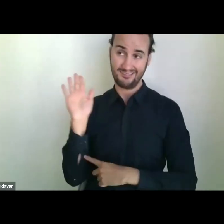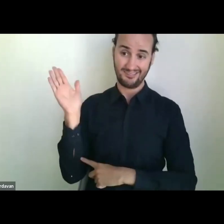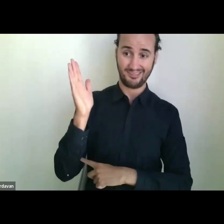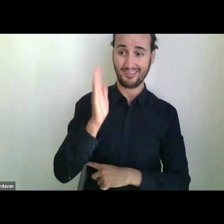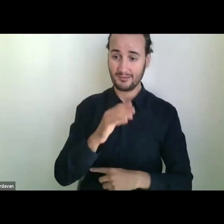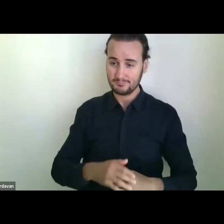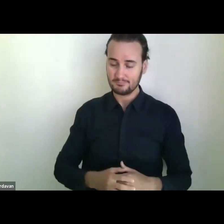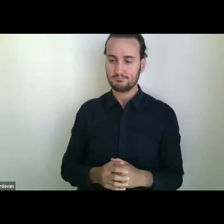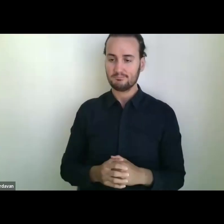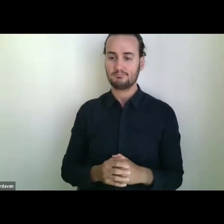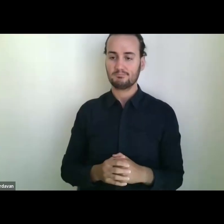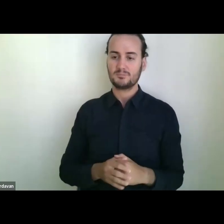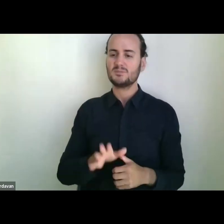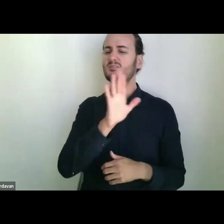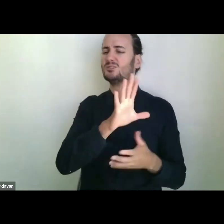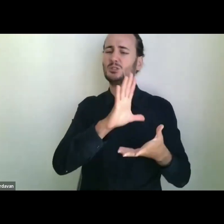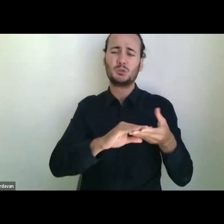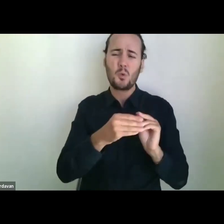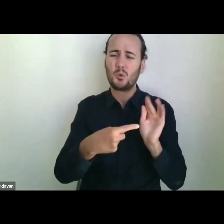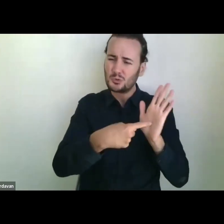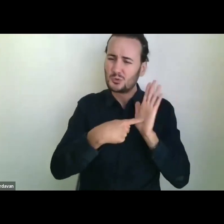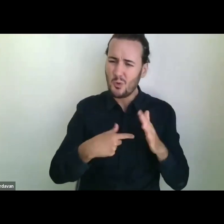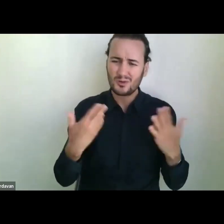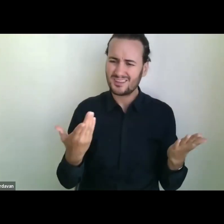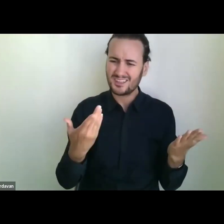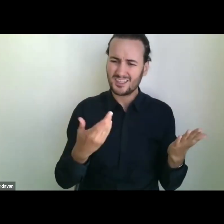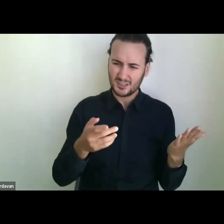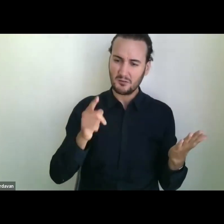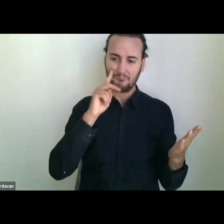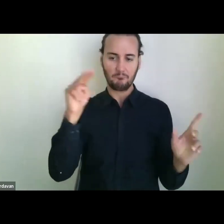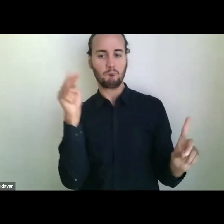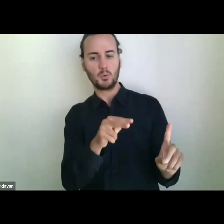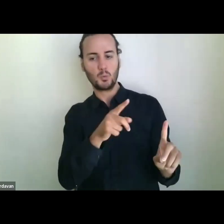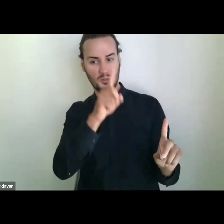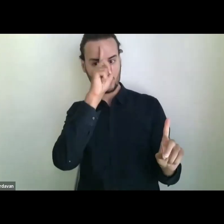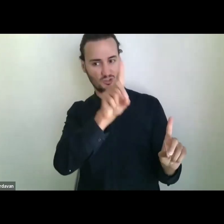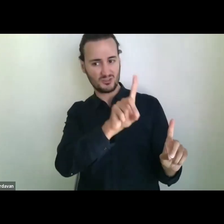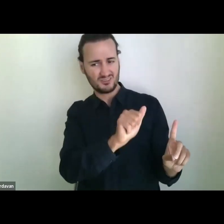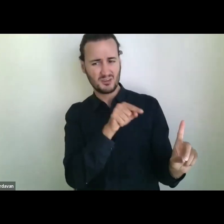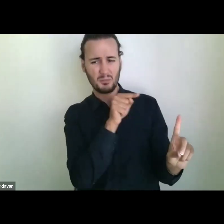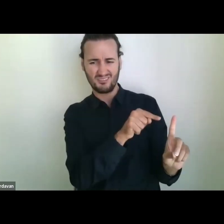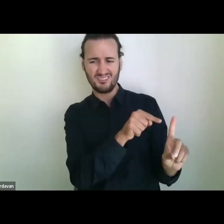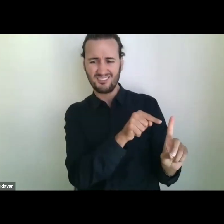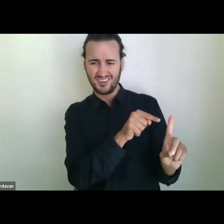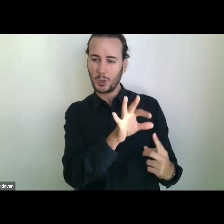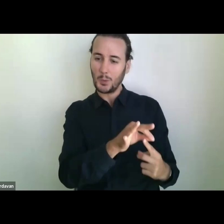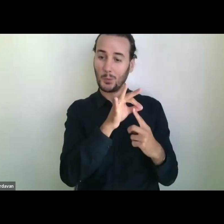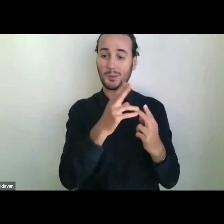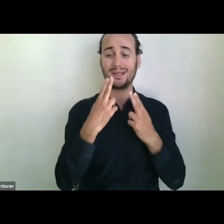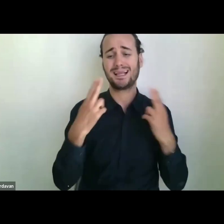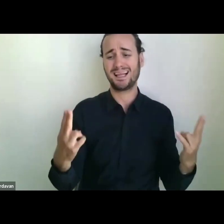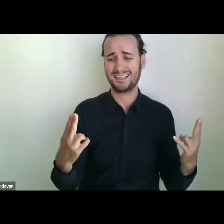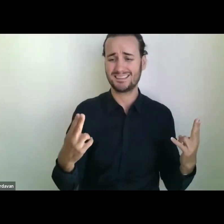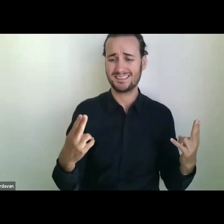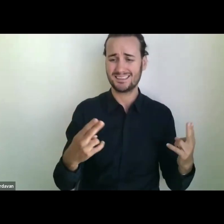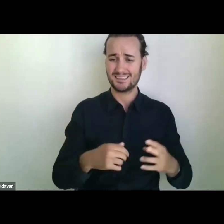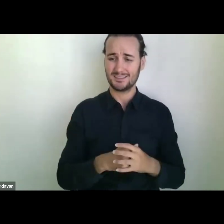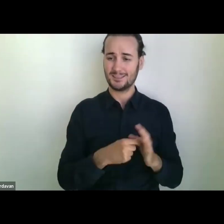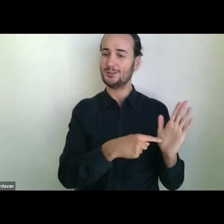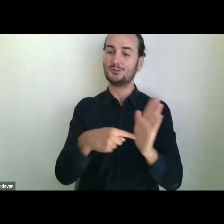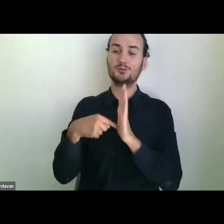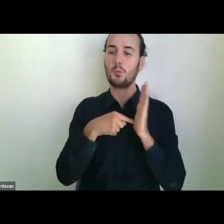face. And his story shows us that we view the intellectually disabled as uniquely innocent